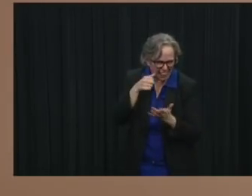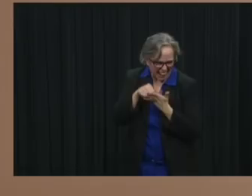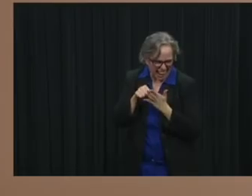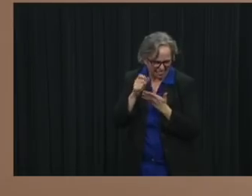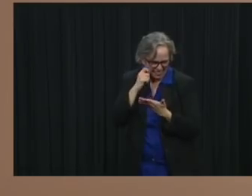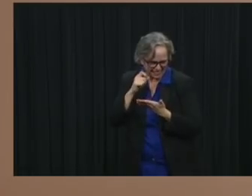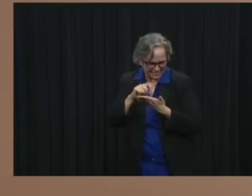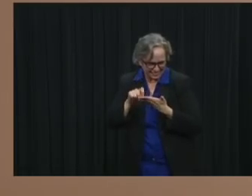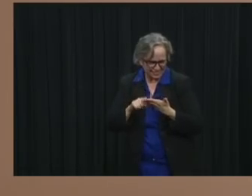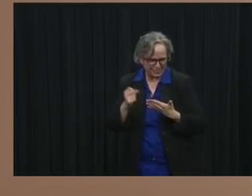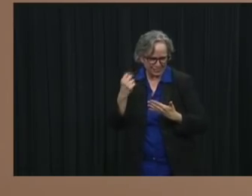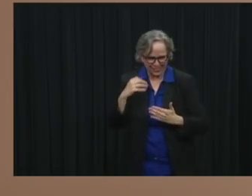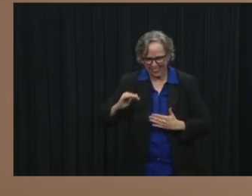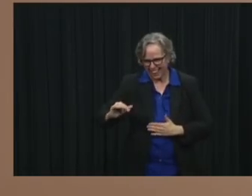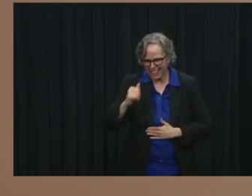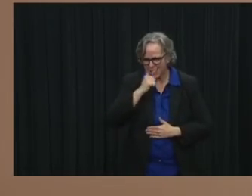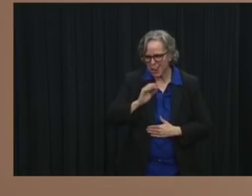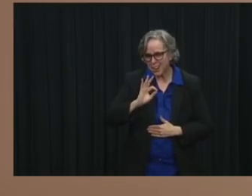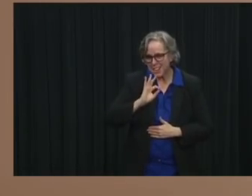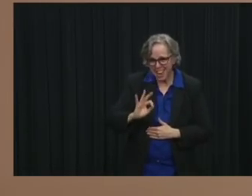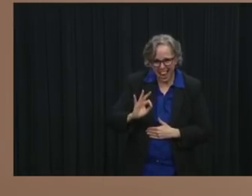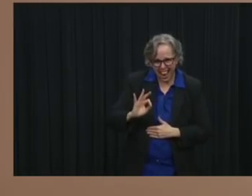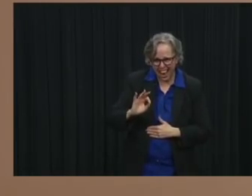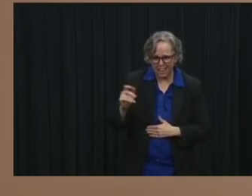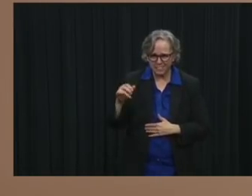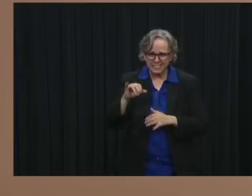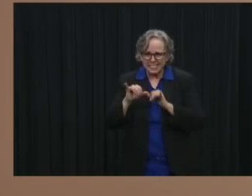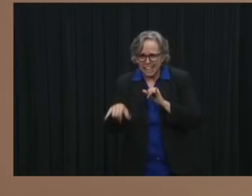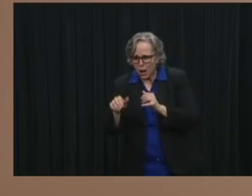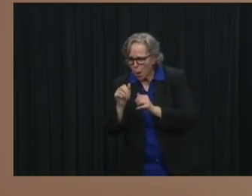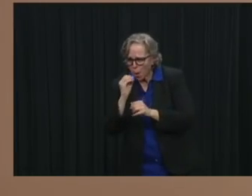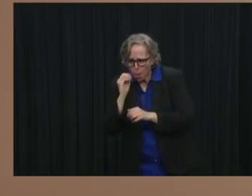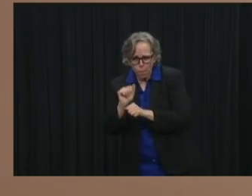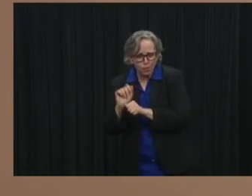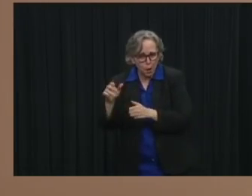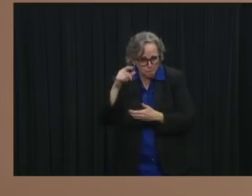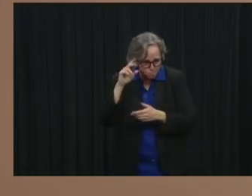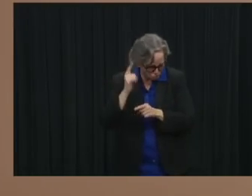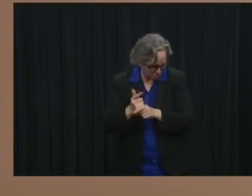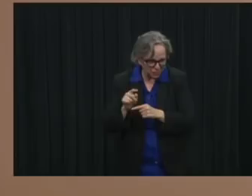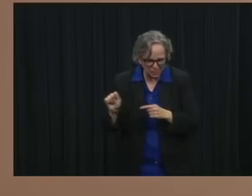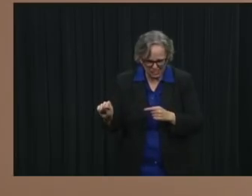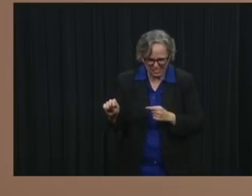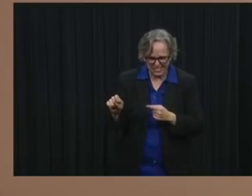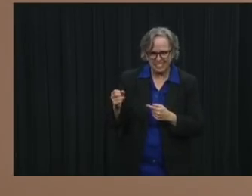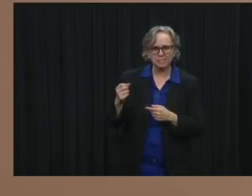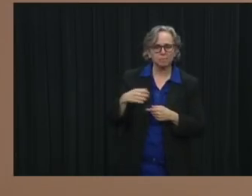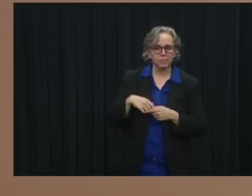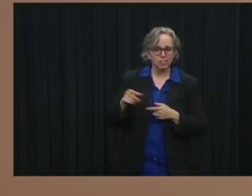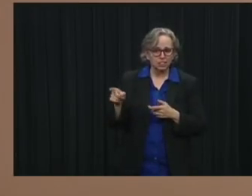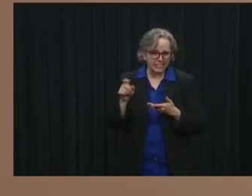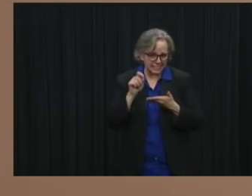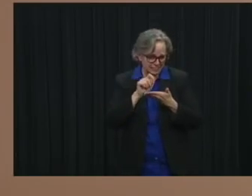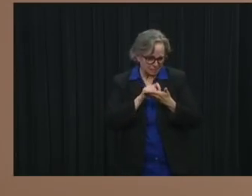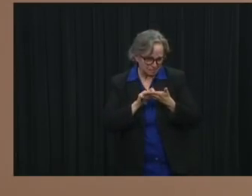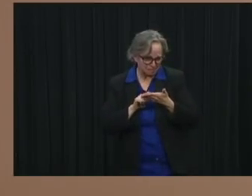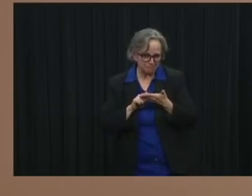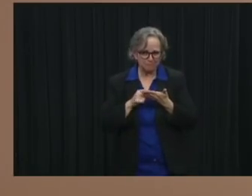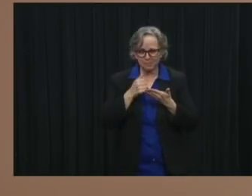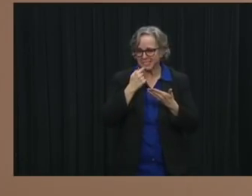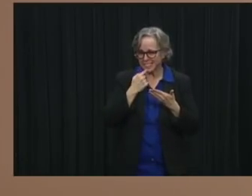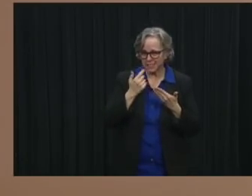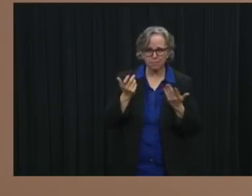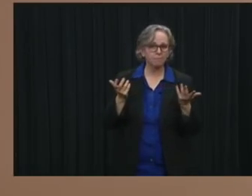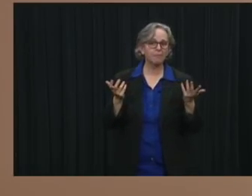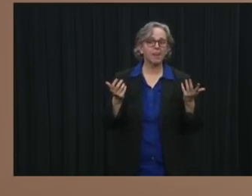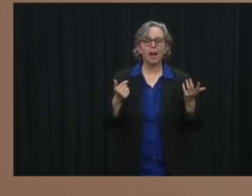I had a little brother growing up, and to her mom as well. She said, I'm happy you see a bright future for